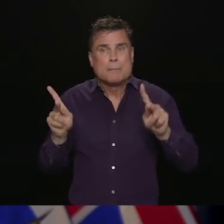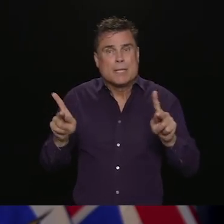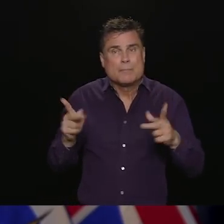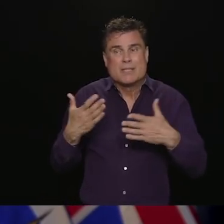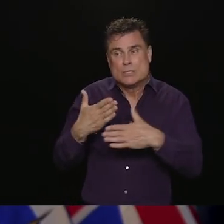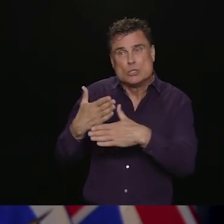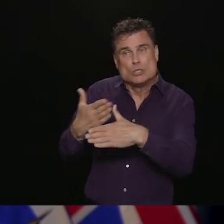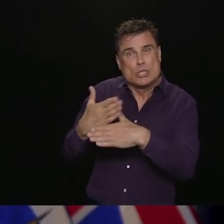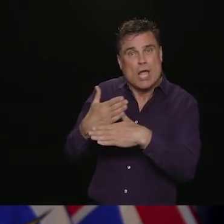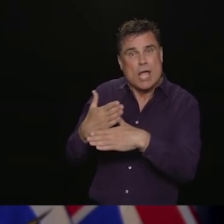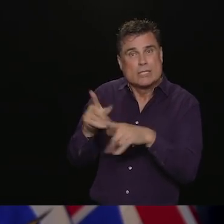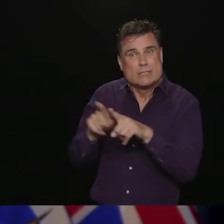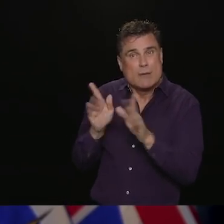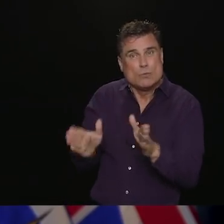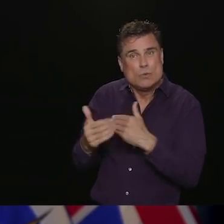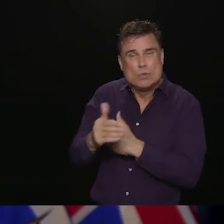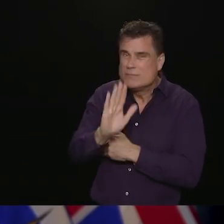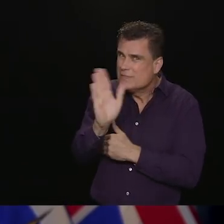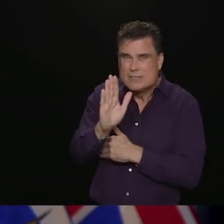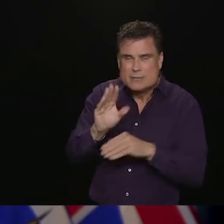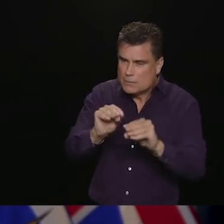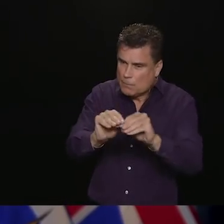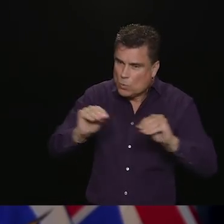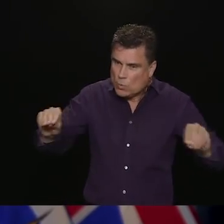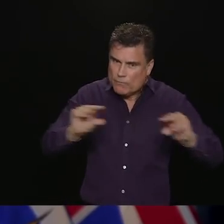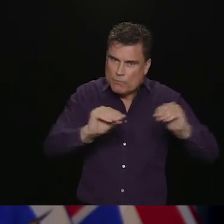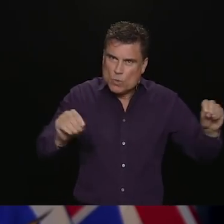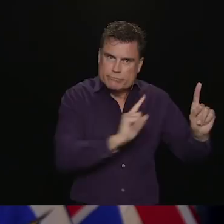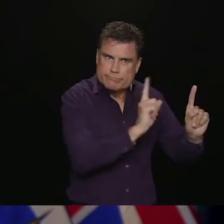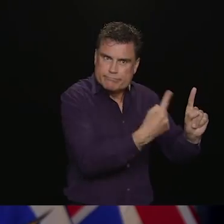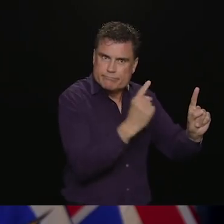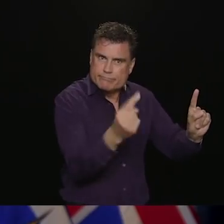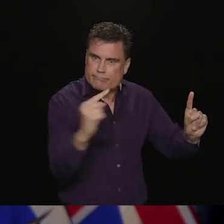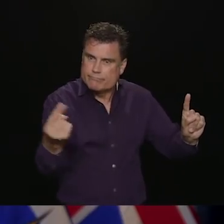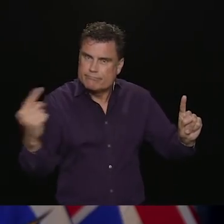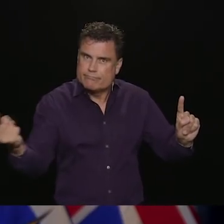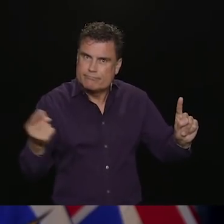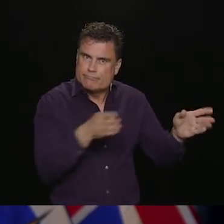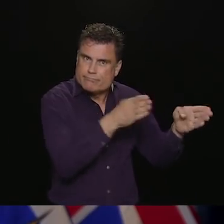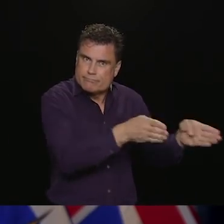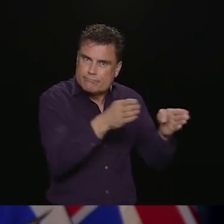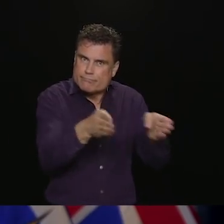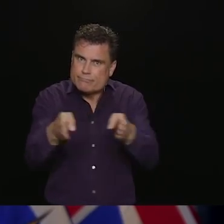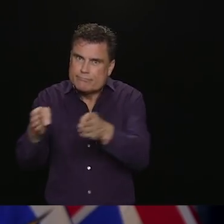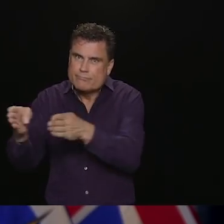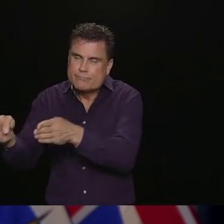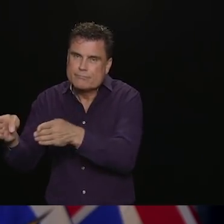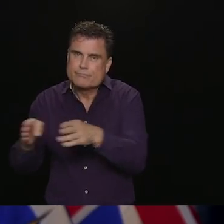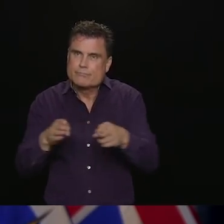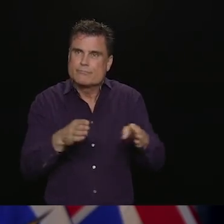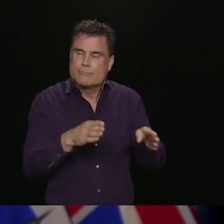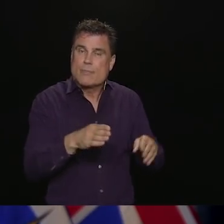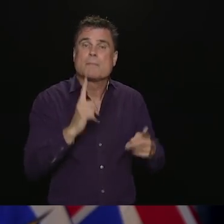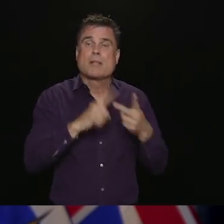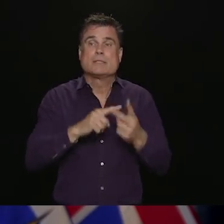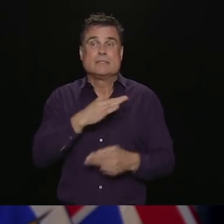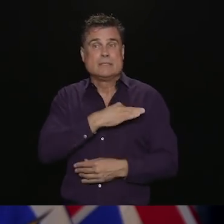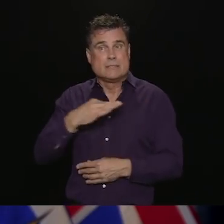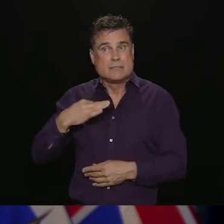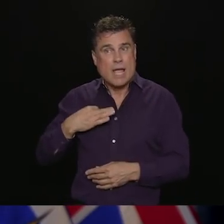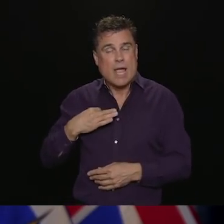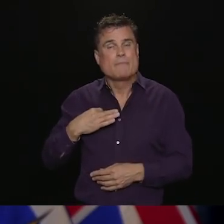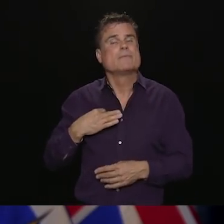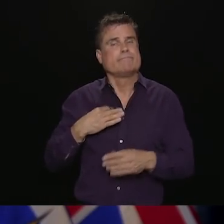go with that. As well, we know that wearing PPE, so wearing masks when we're providing care in long-term care,